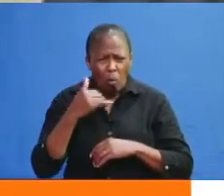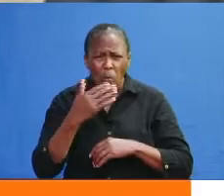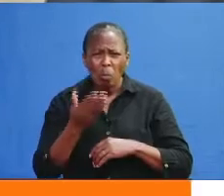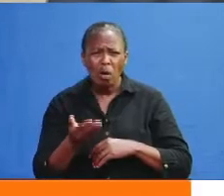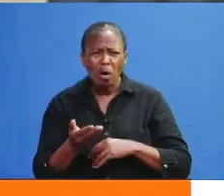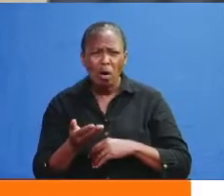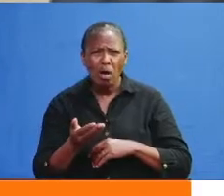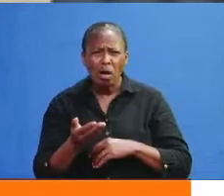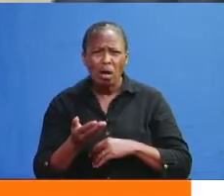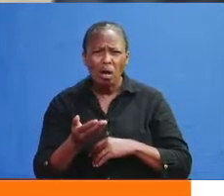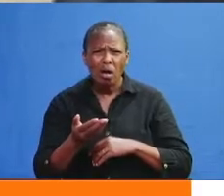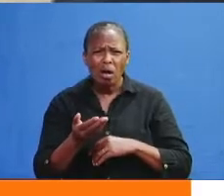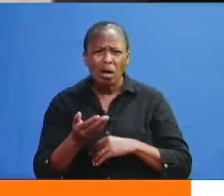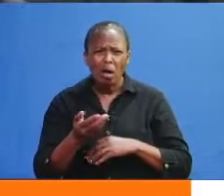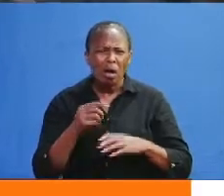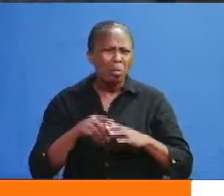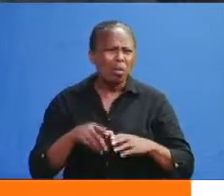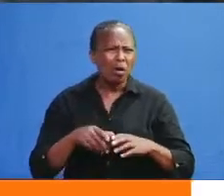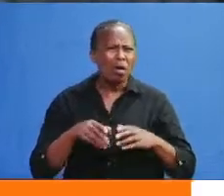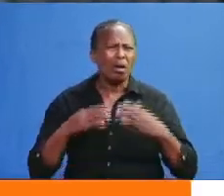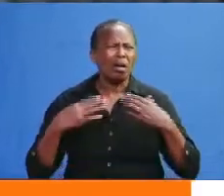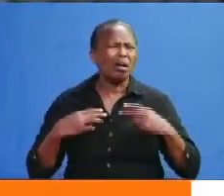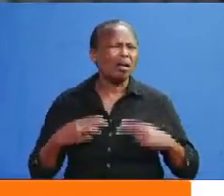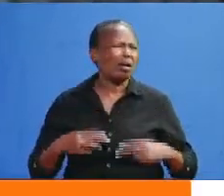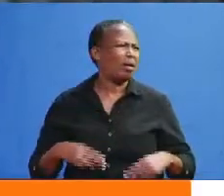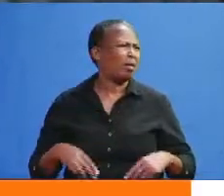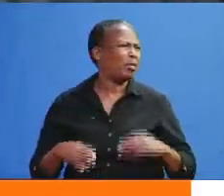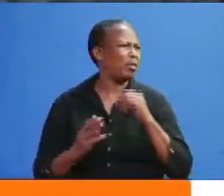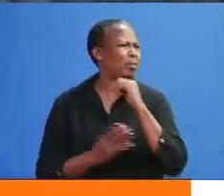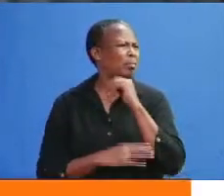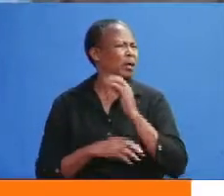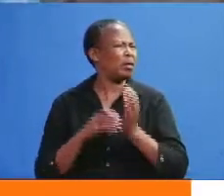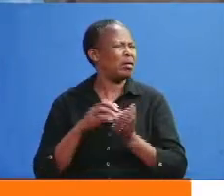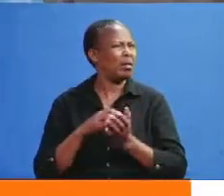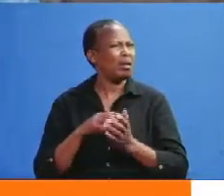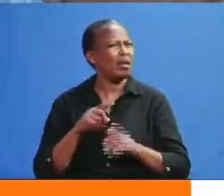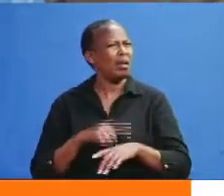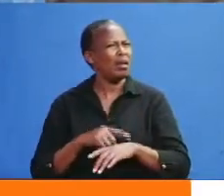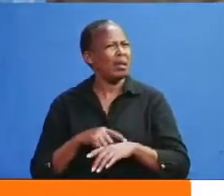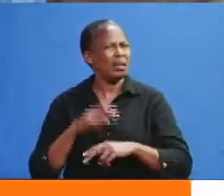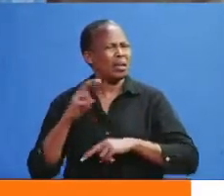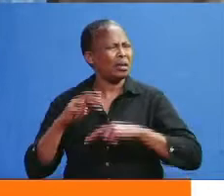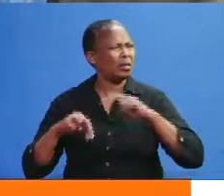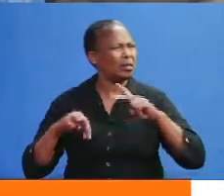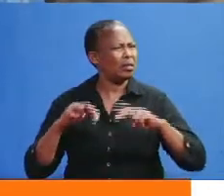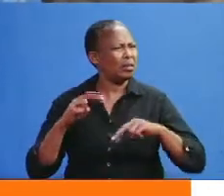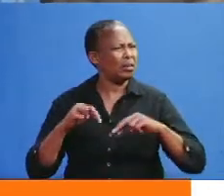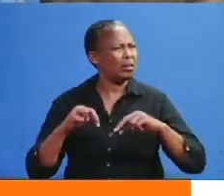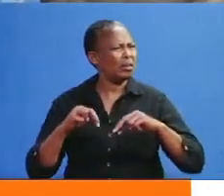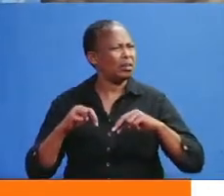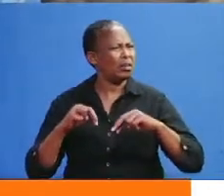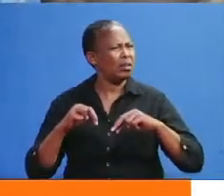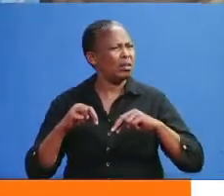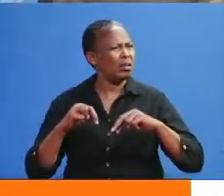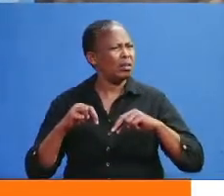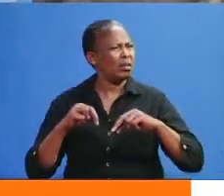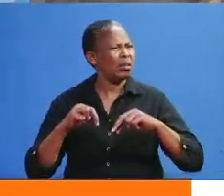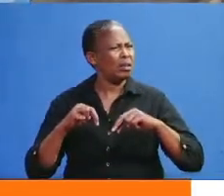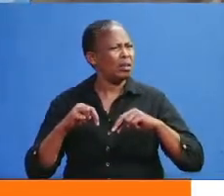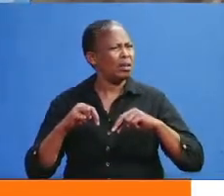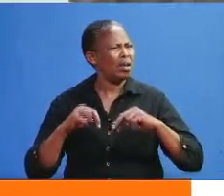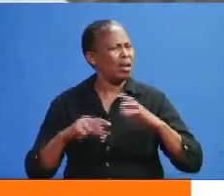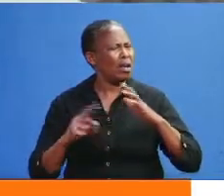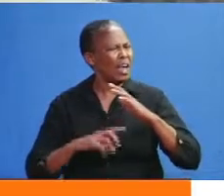sellers are putting their health at risk. During an operation led by Mlolongo Assistant County